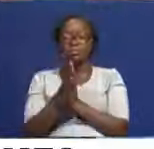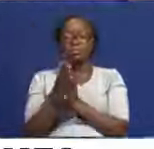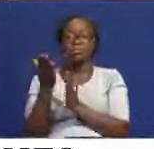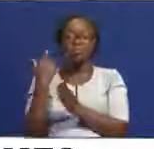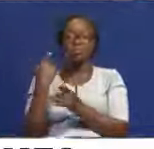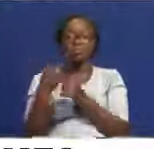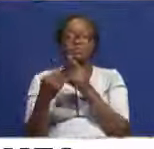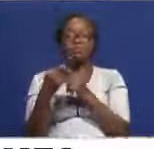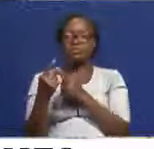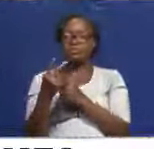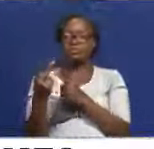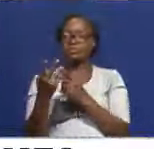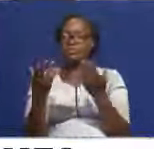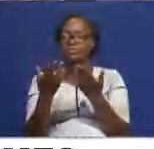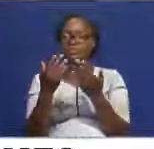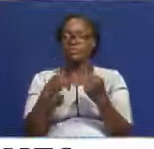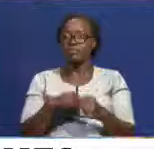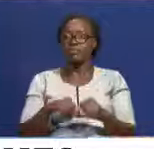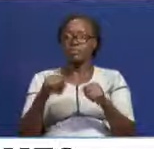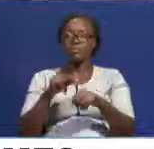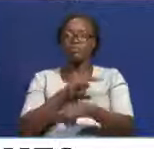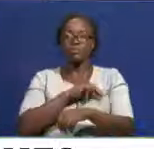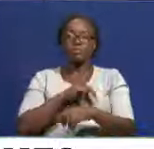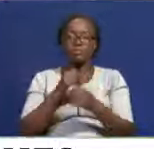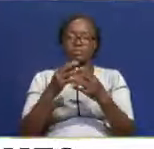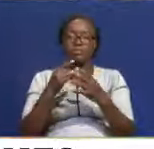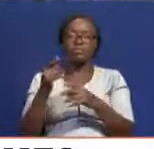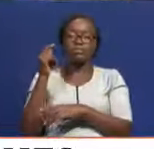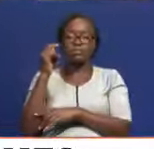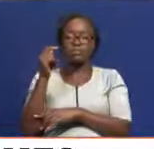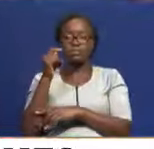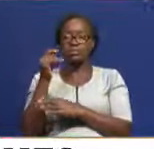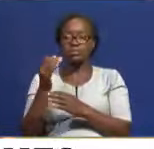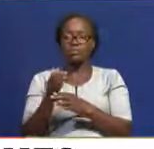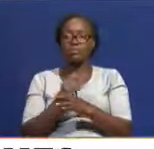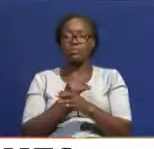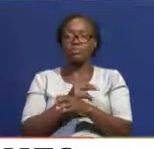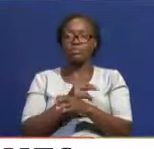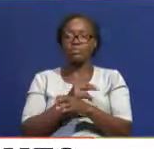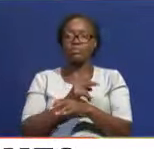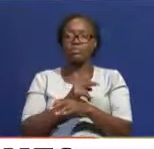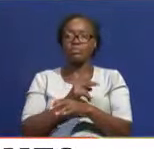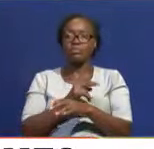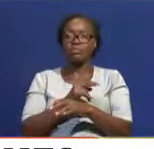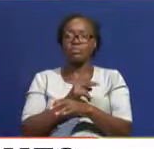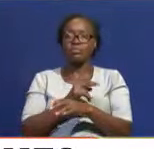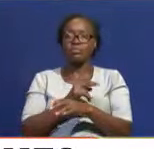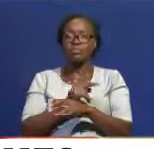2 years, where they have been able to nurture many talents to boost the national team.